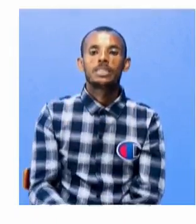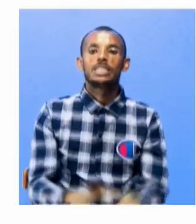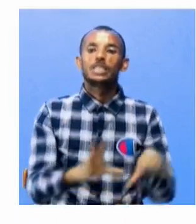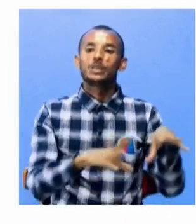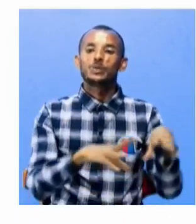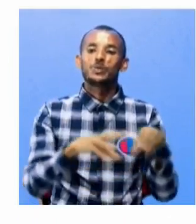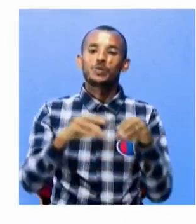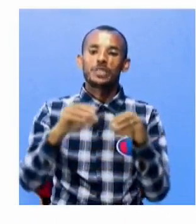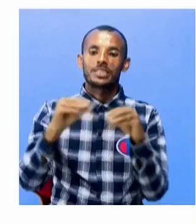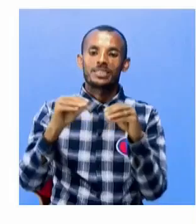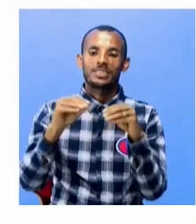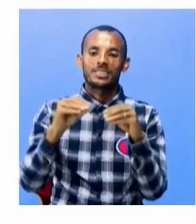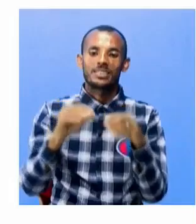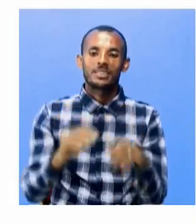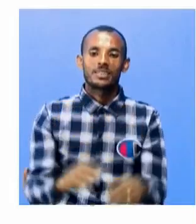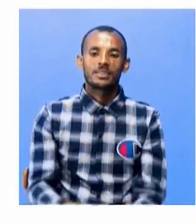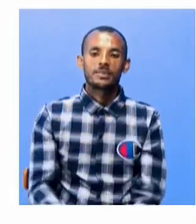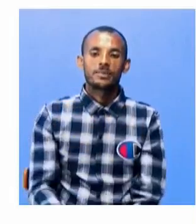students